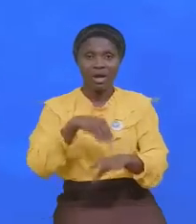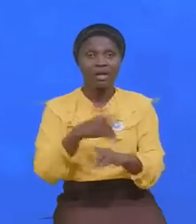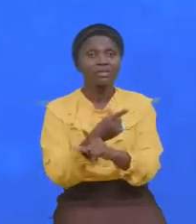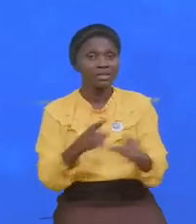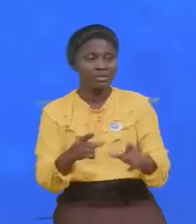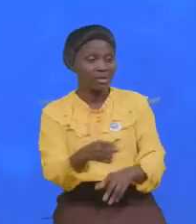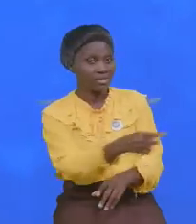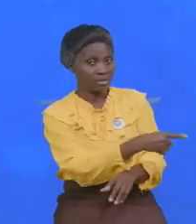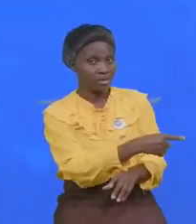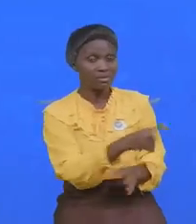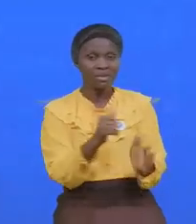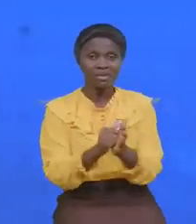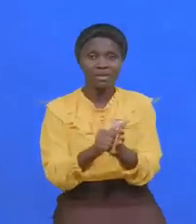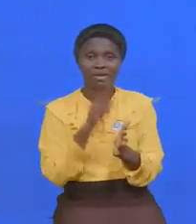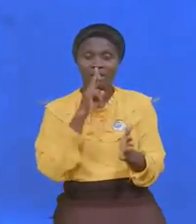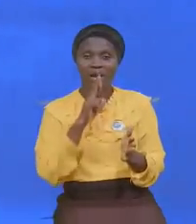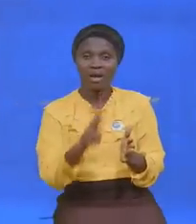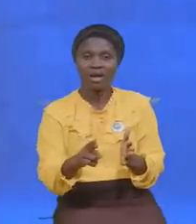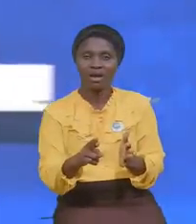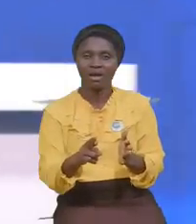them that are bruised.